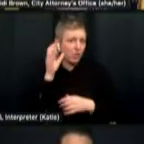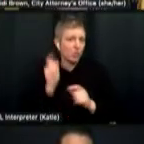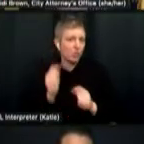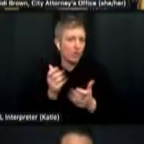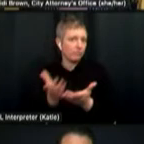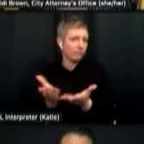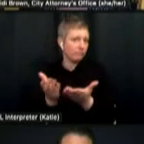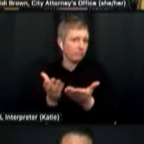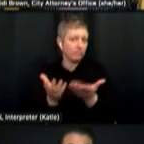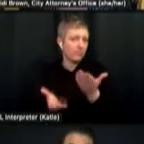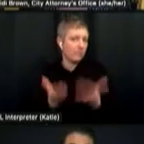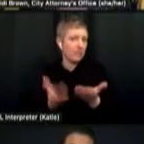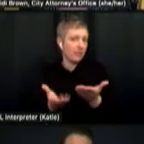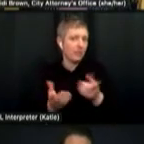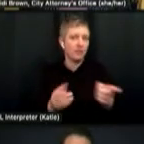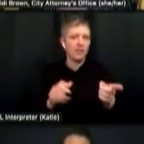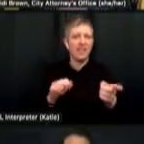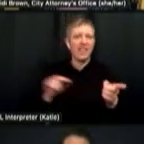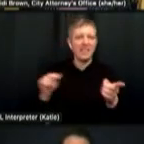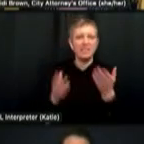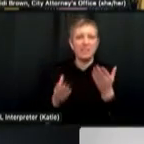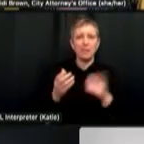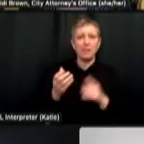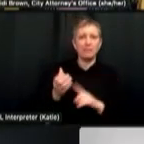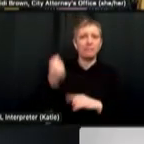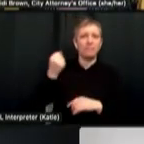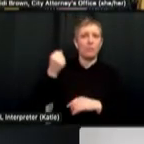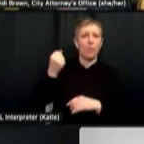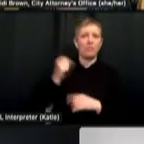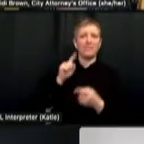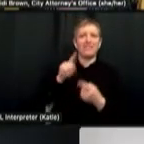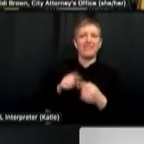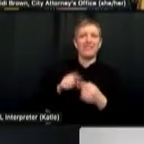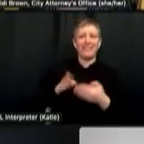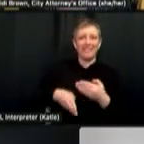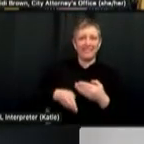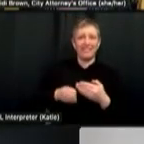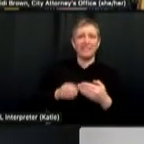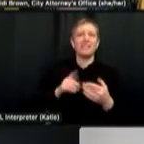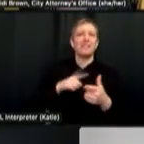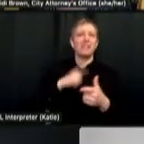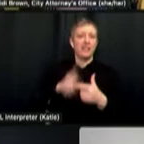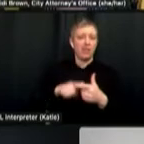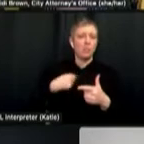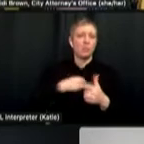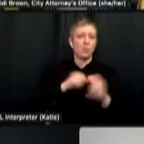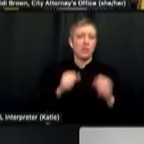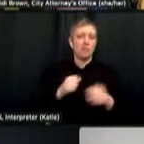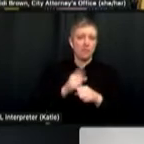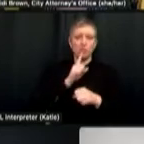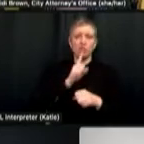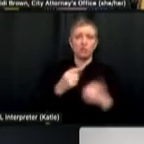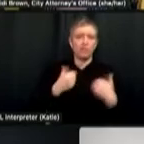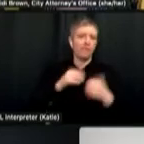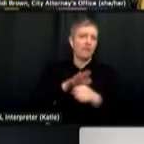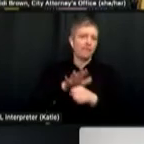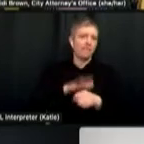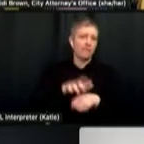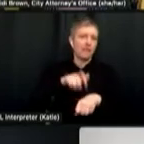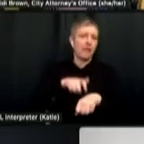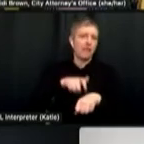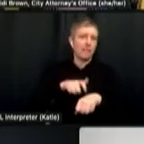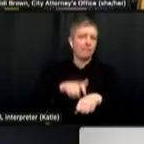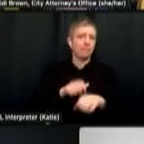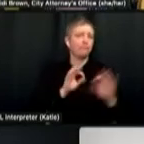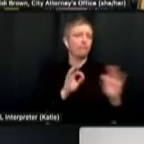well. Well, can we maybe hold that to the end so that we can make sure that we have time for our